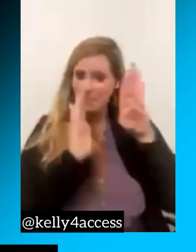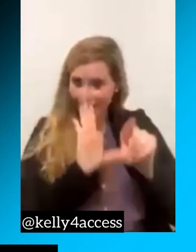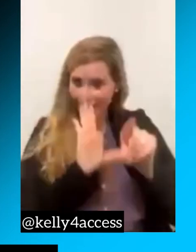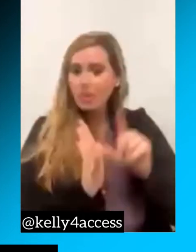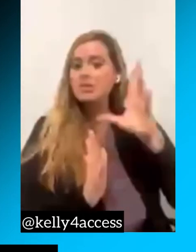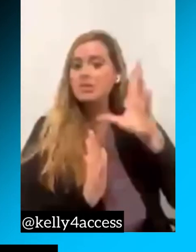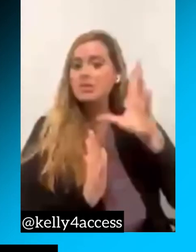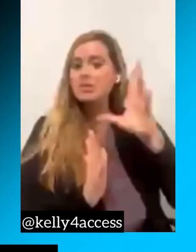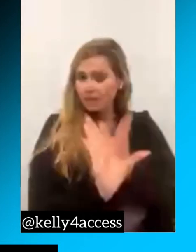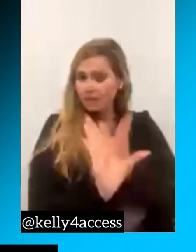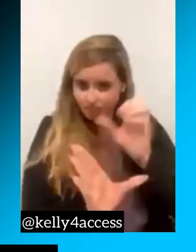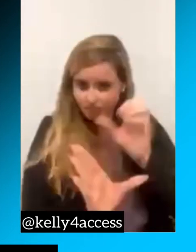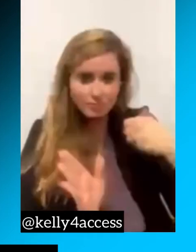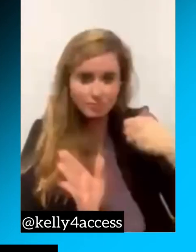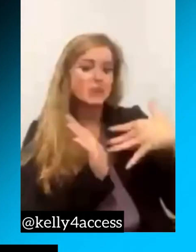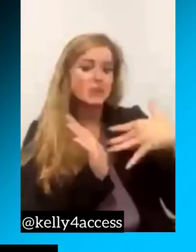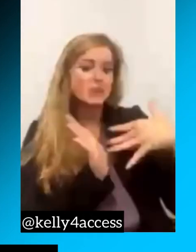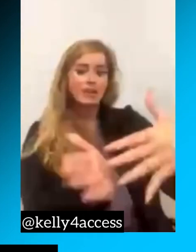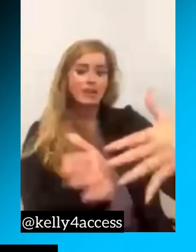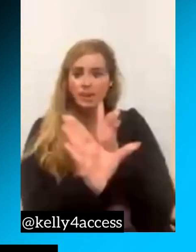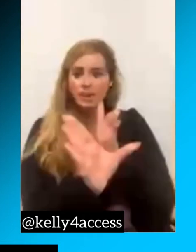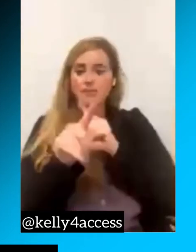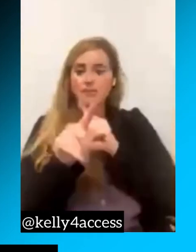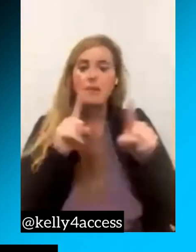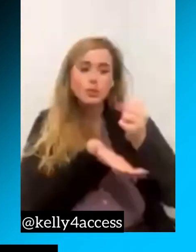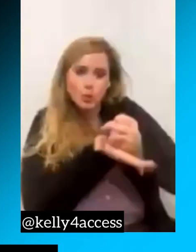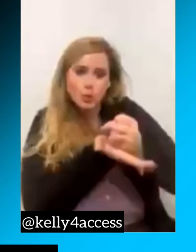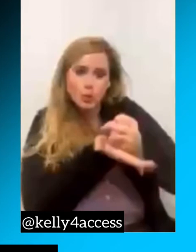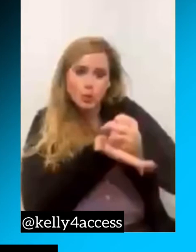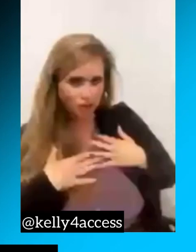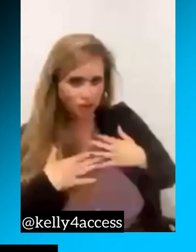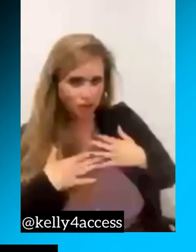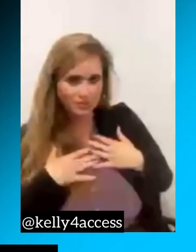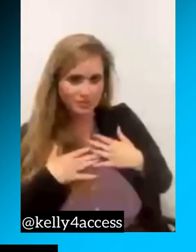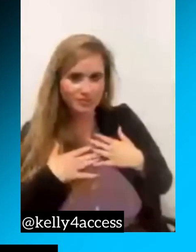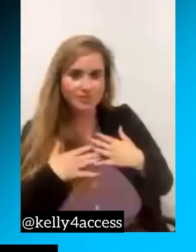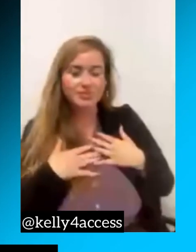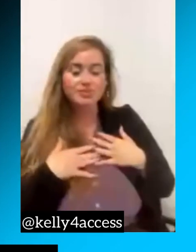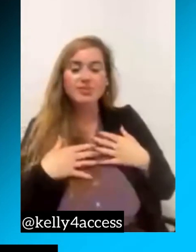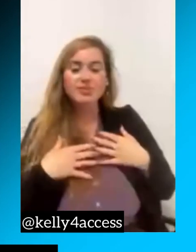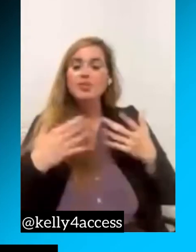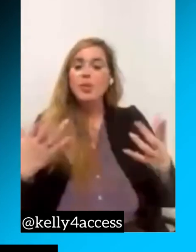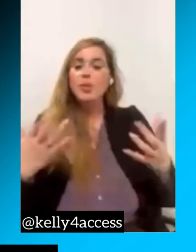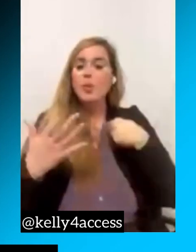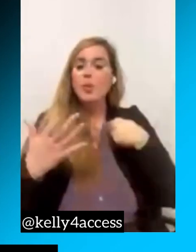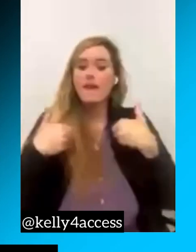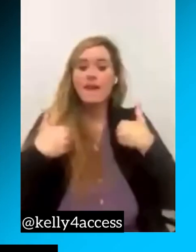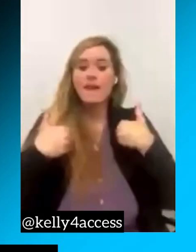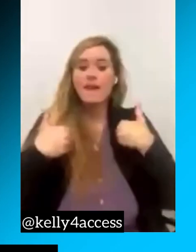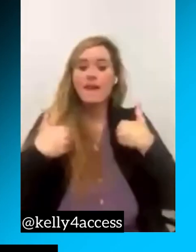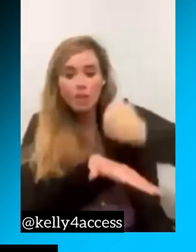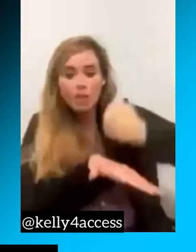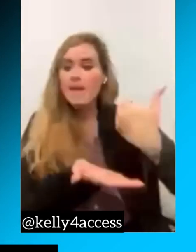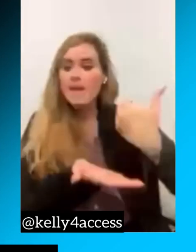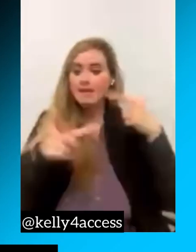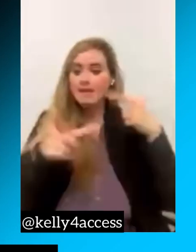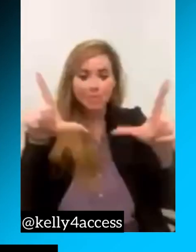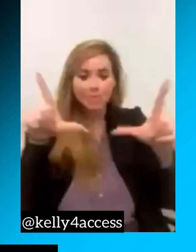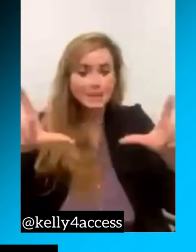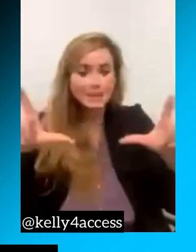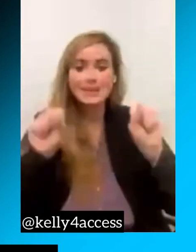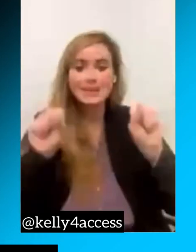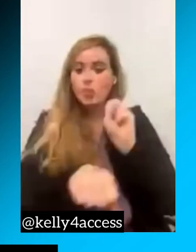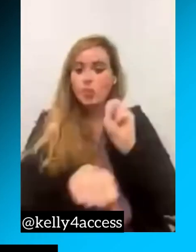background in, we are, we are credentialed and licensed to be working in the mental health field, but we are